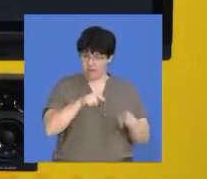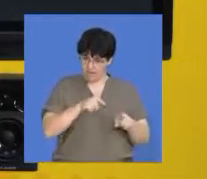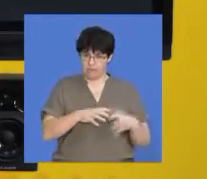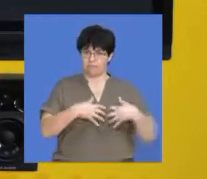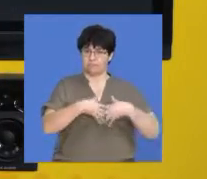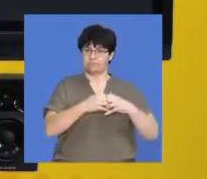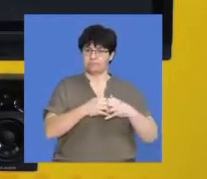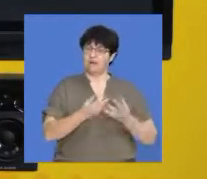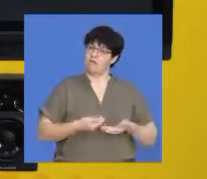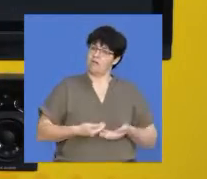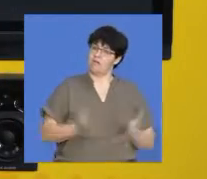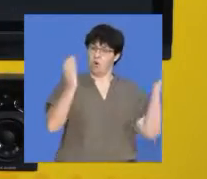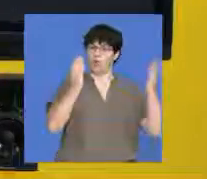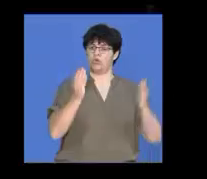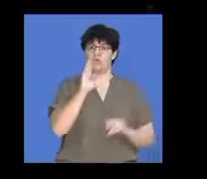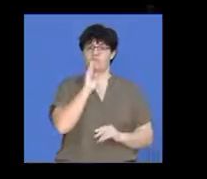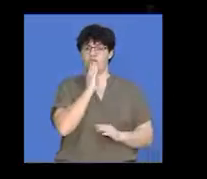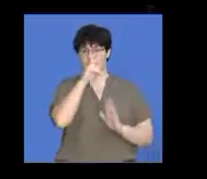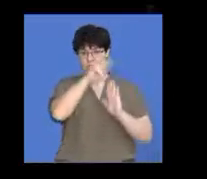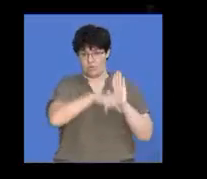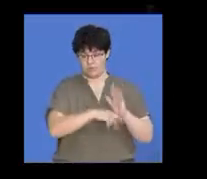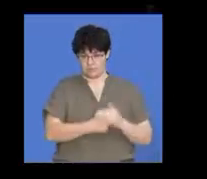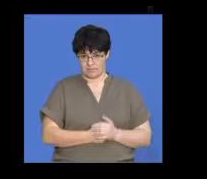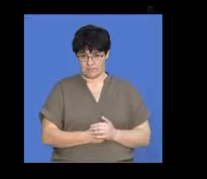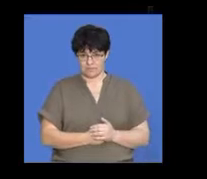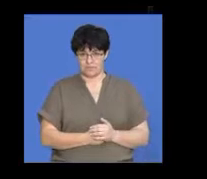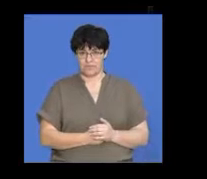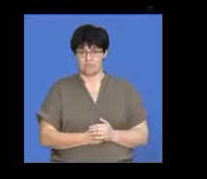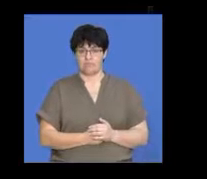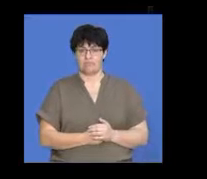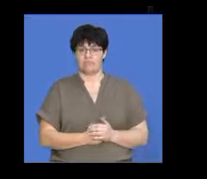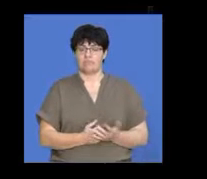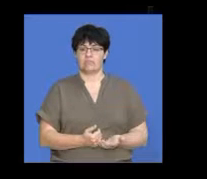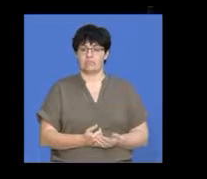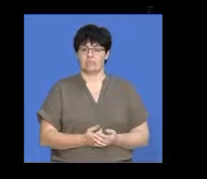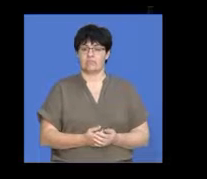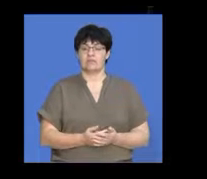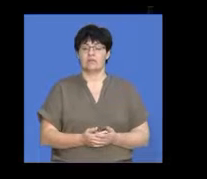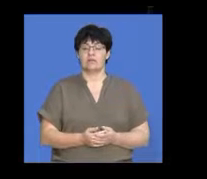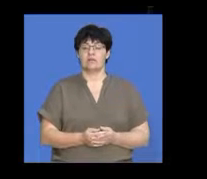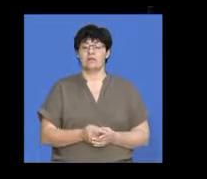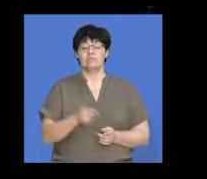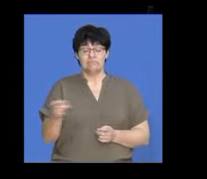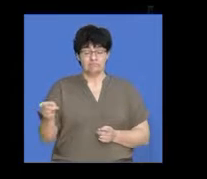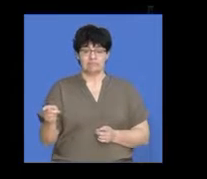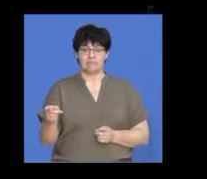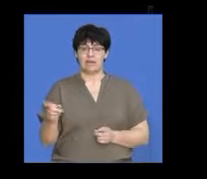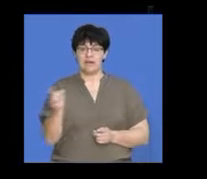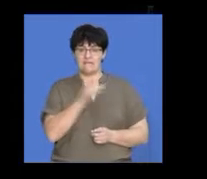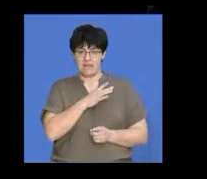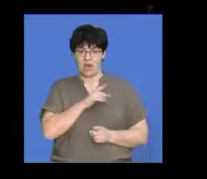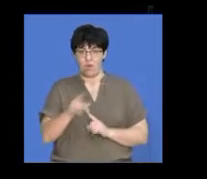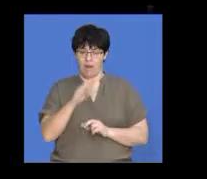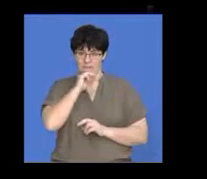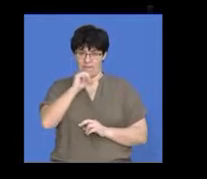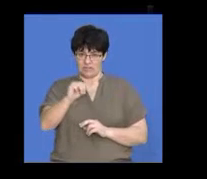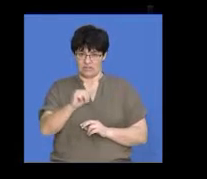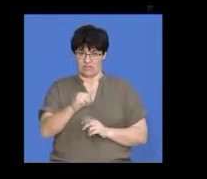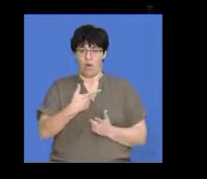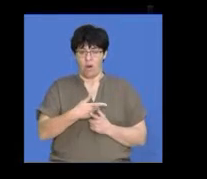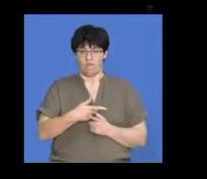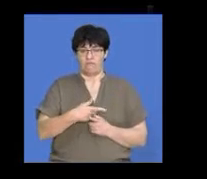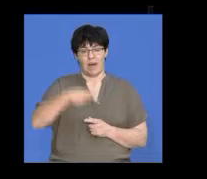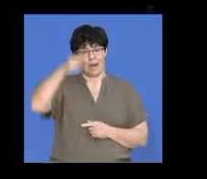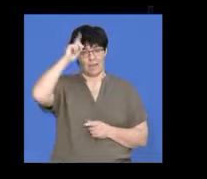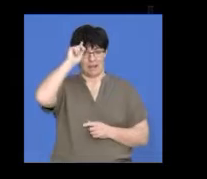its breakfast program. Okay, let's carry on. It says, feared by those intimidated by its message of black